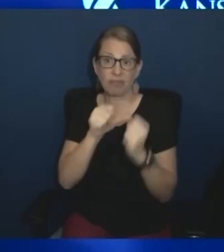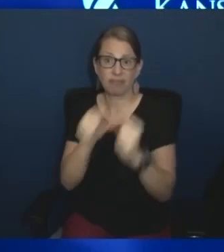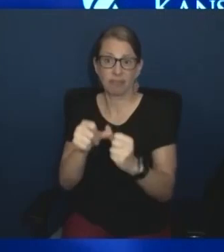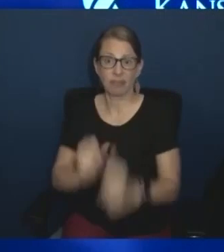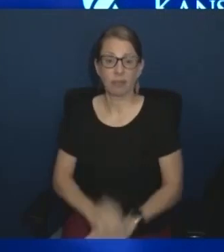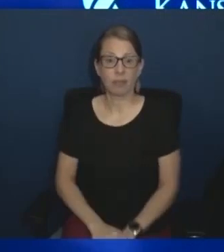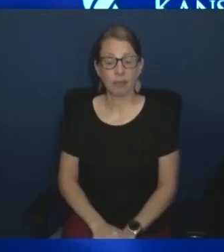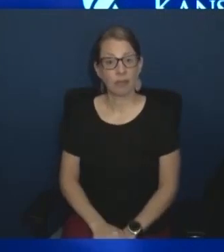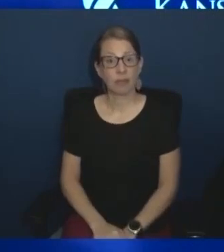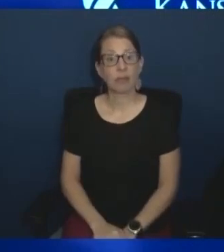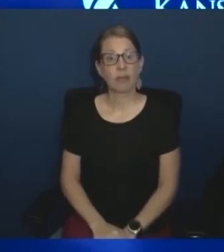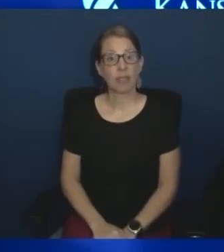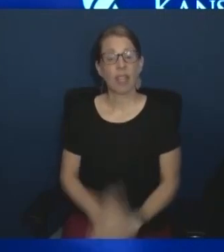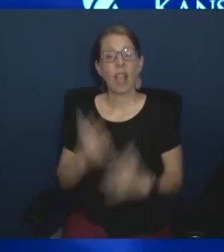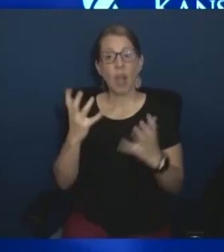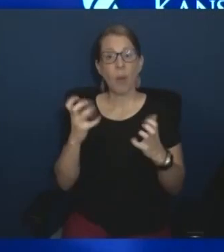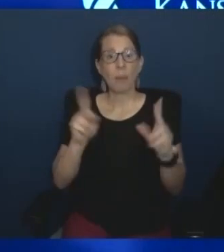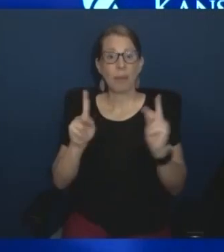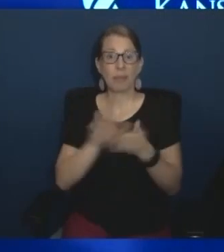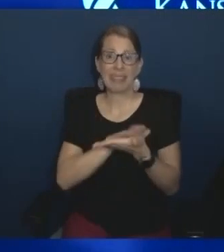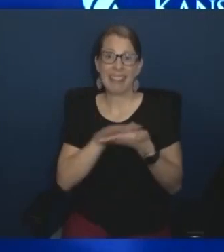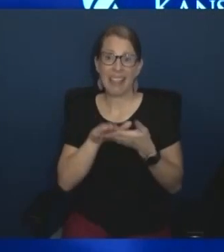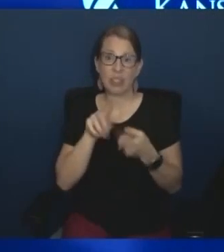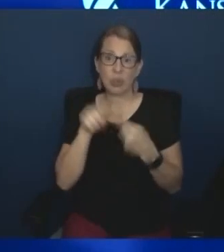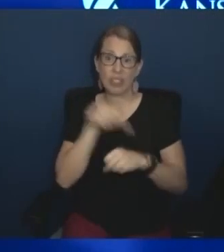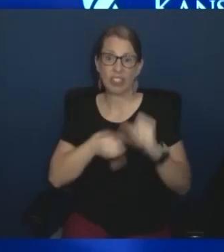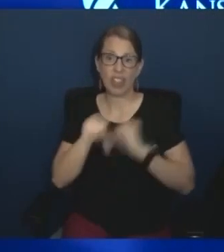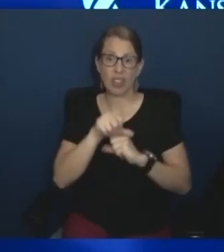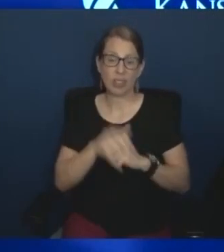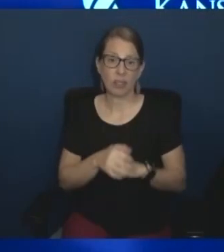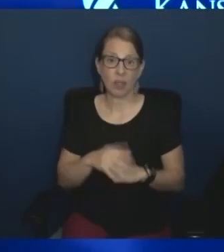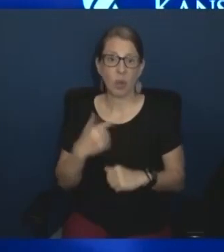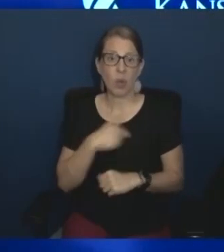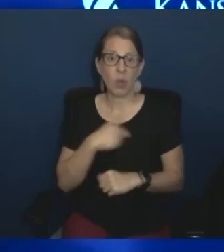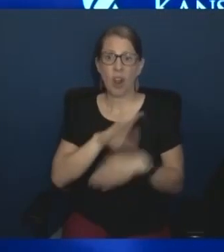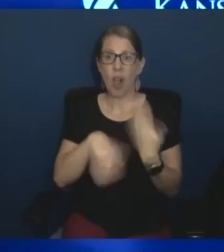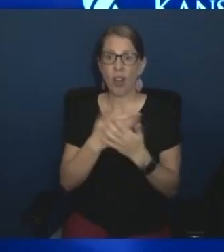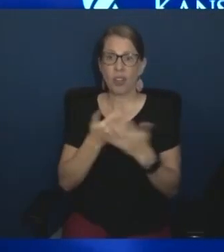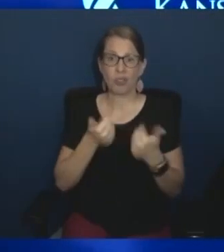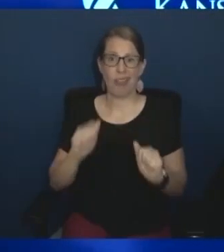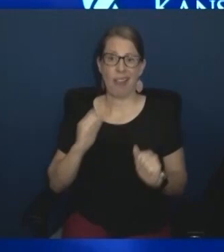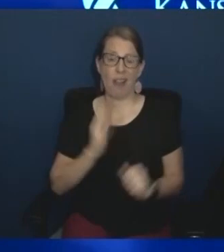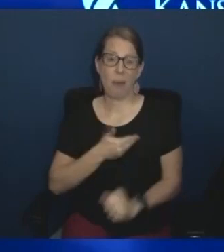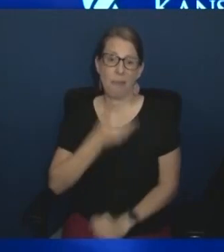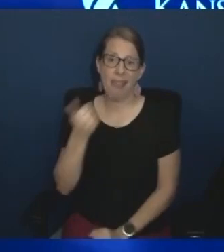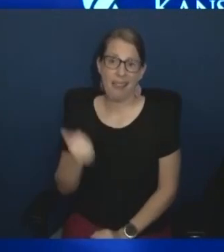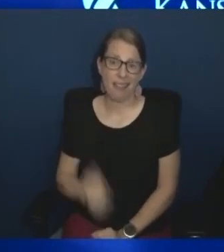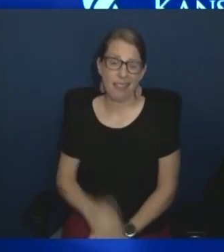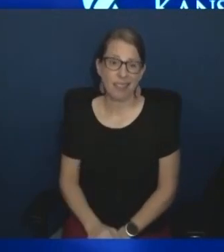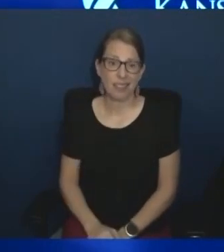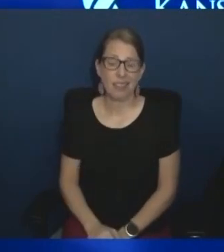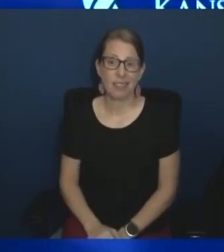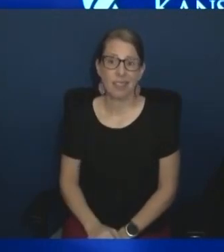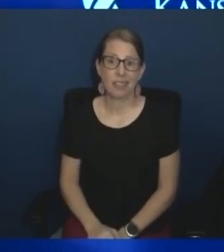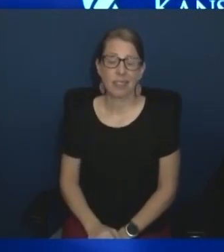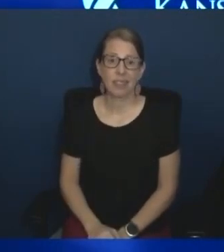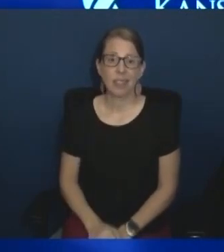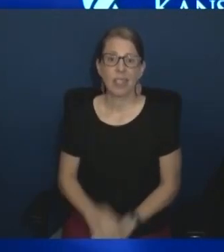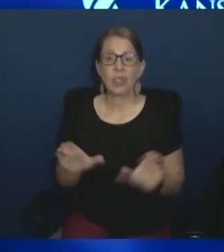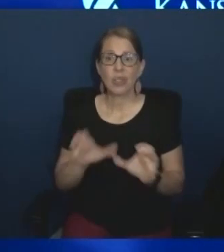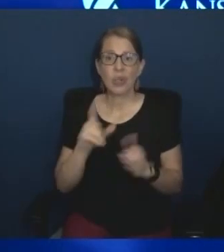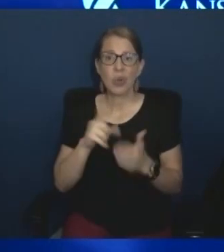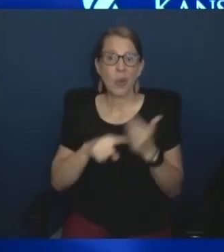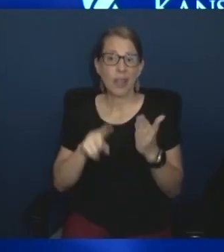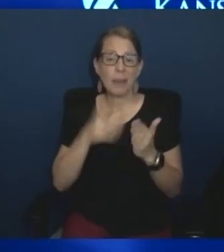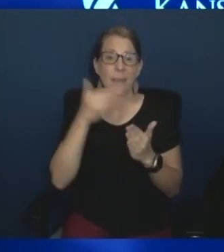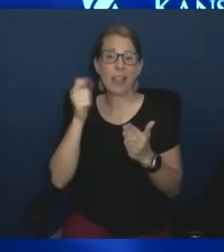people to be kind to each other. We're all trying our best out there to do what's best for our community and our family and keep